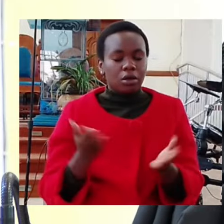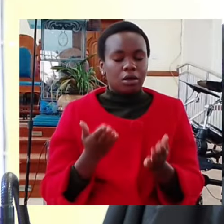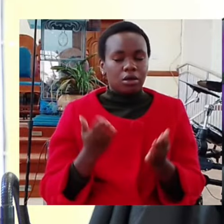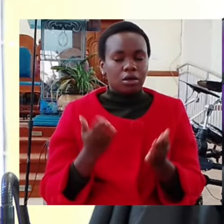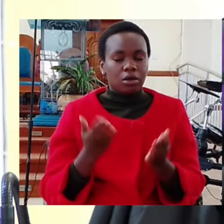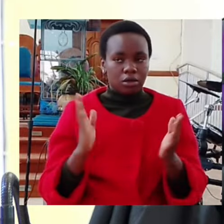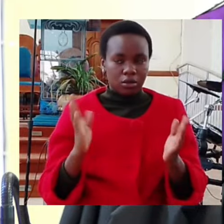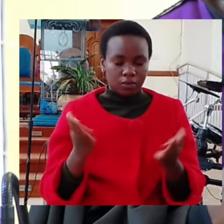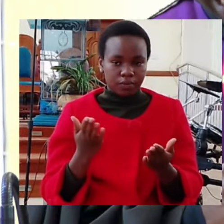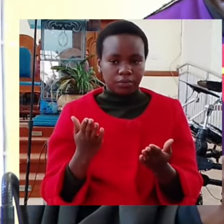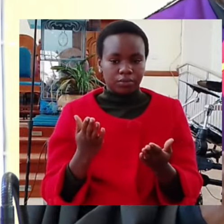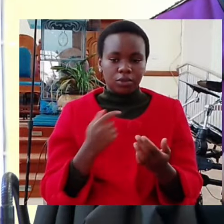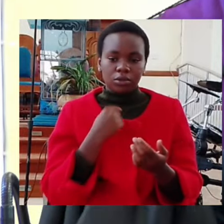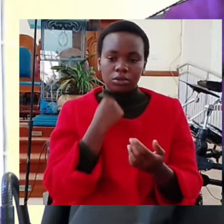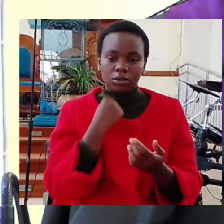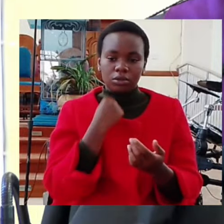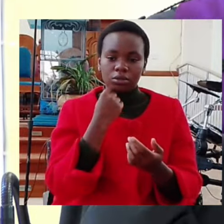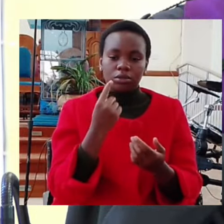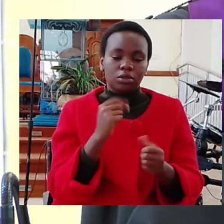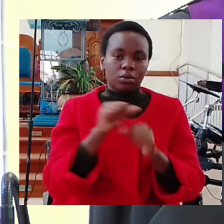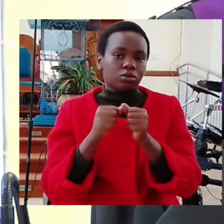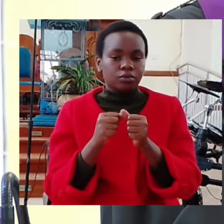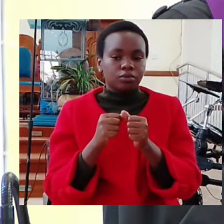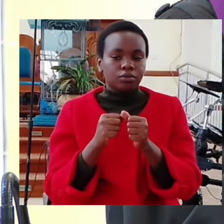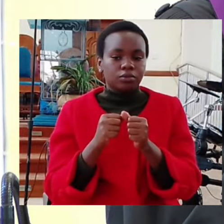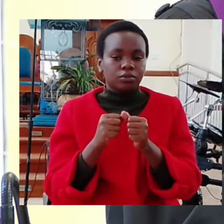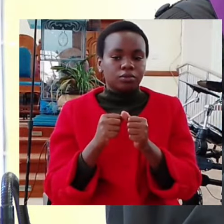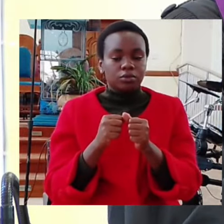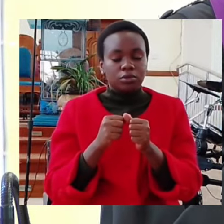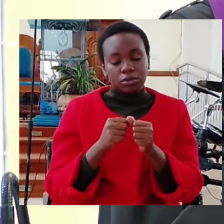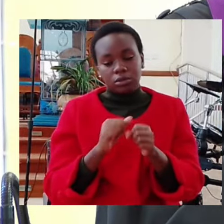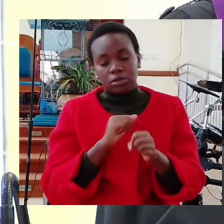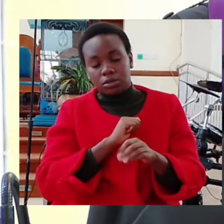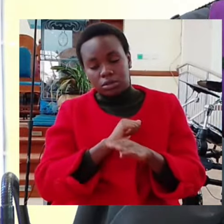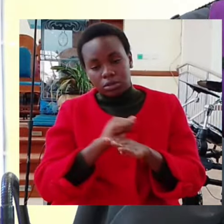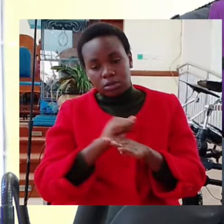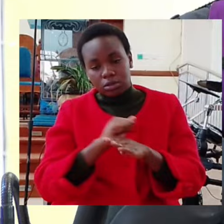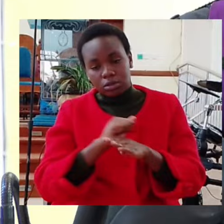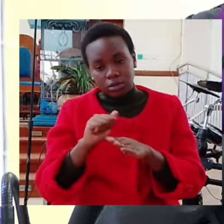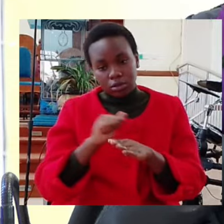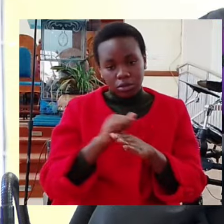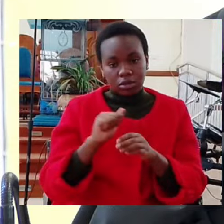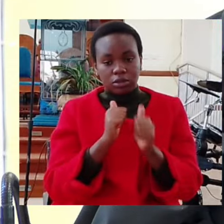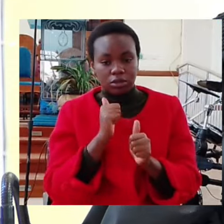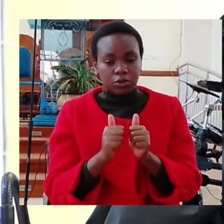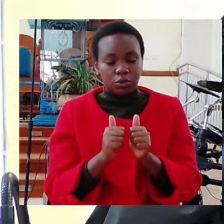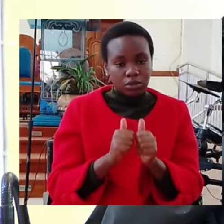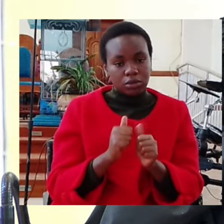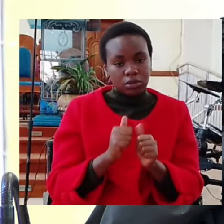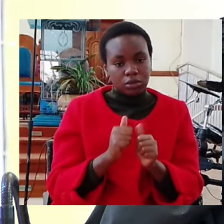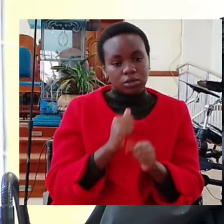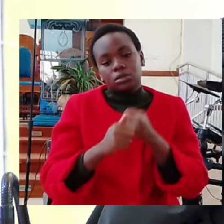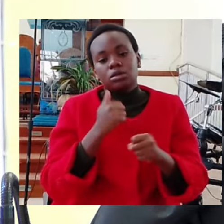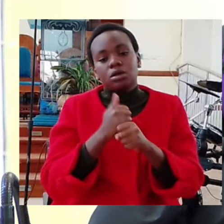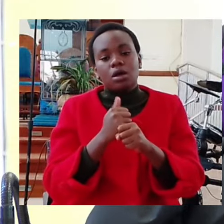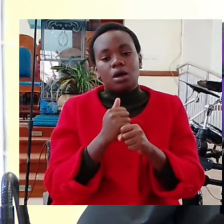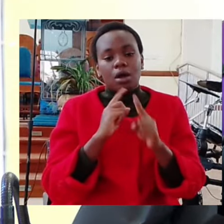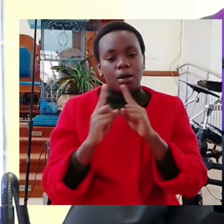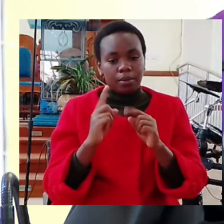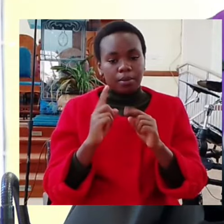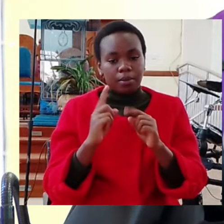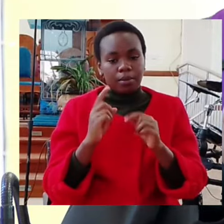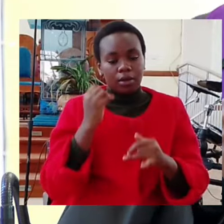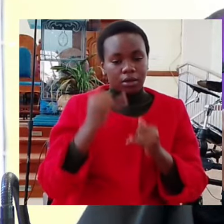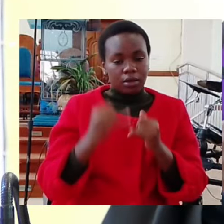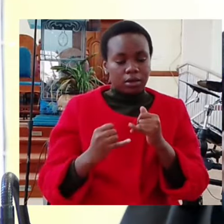momanagiririe aramera uhoro wa mahinda na ciathi mahinda maria aramaririe uhoro wamo it is the last